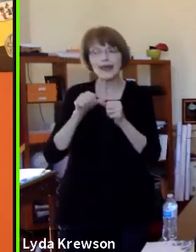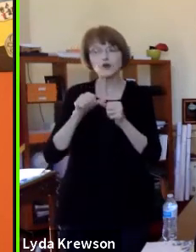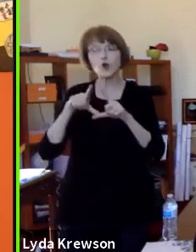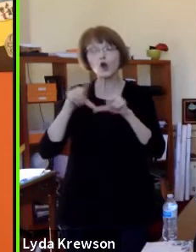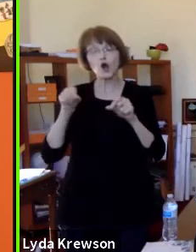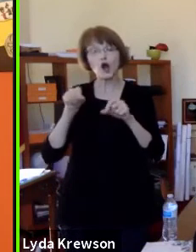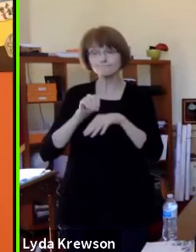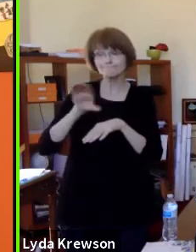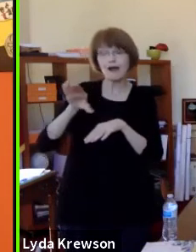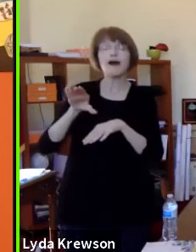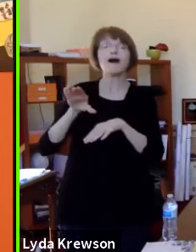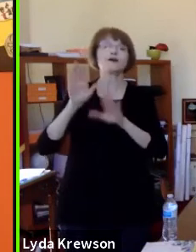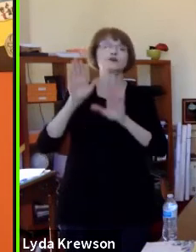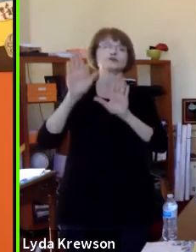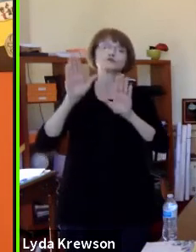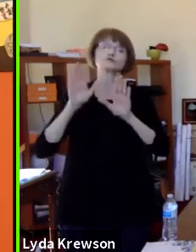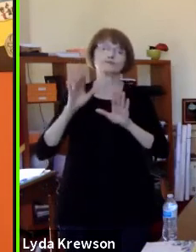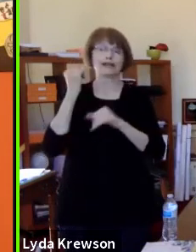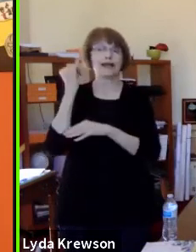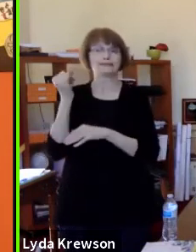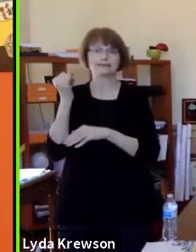card would be a terrific idea.